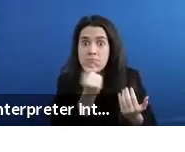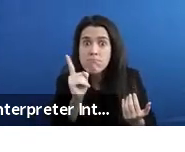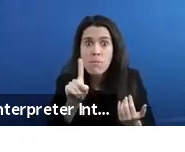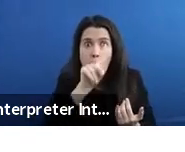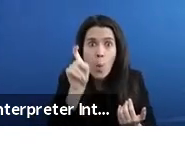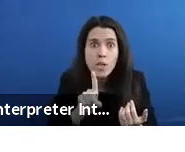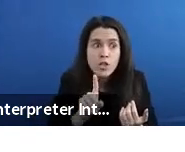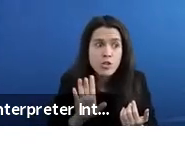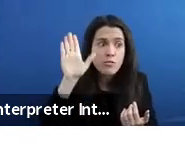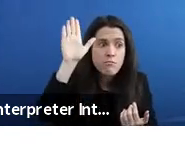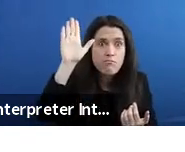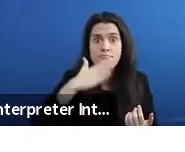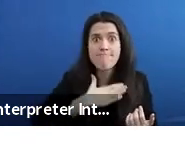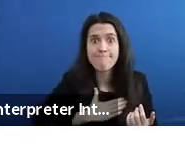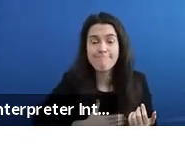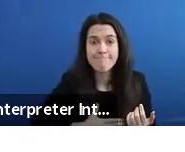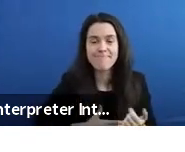the study?